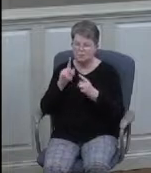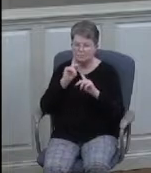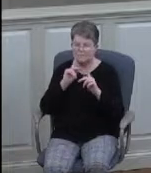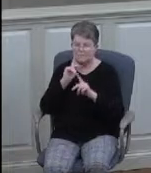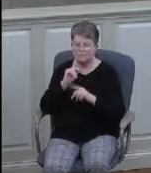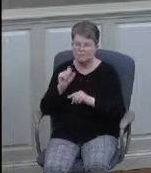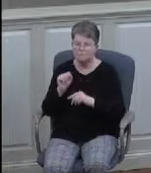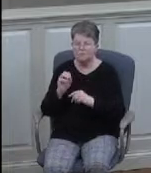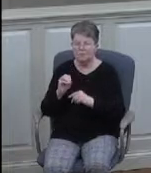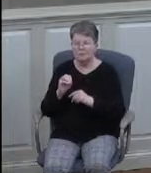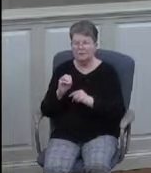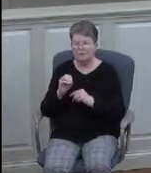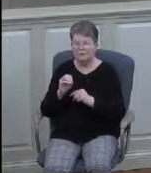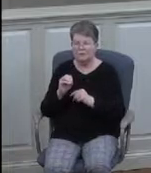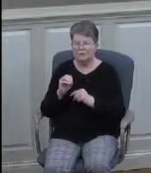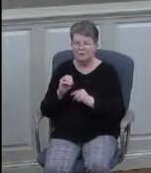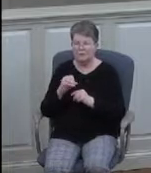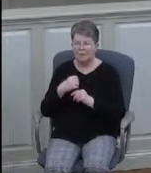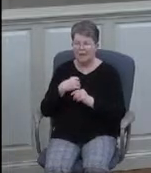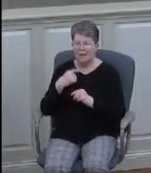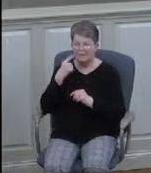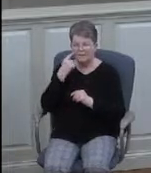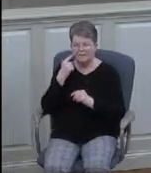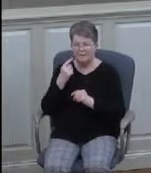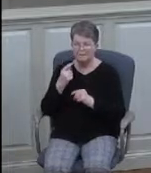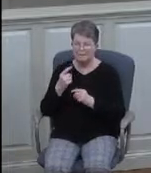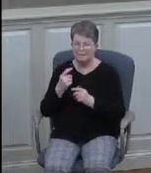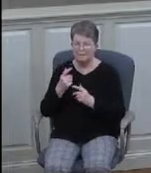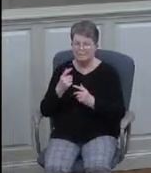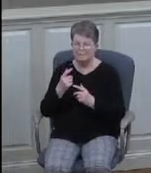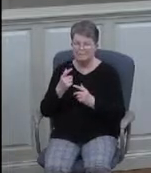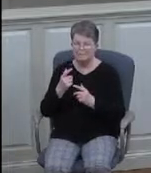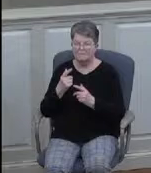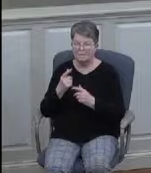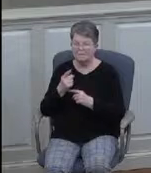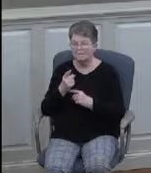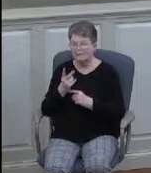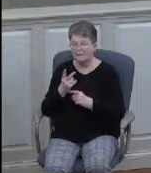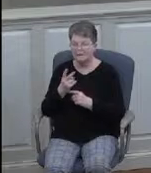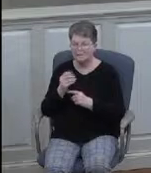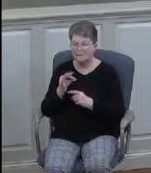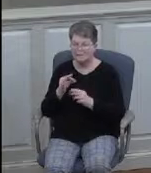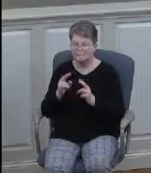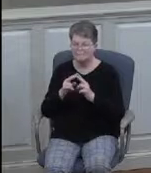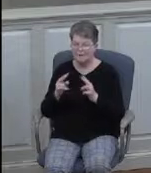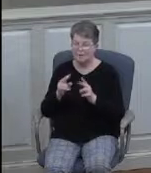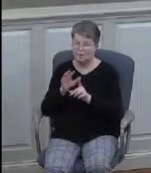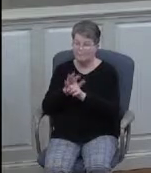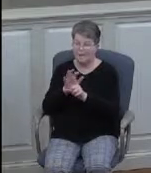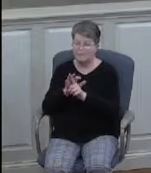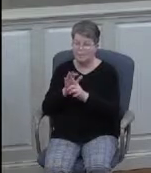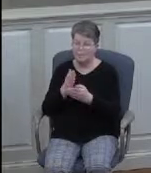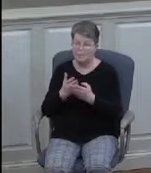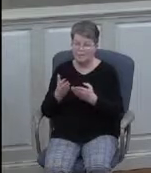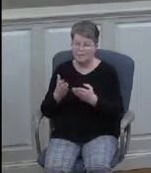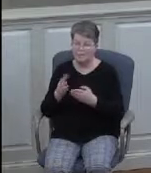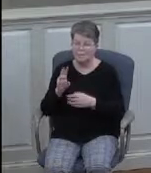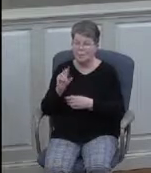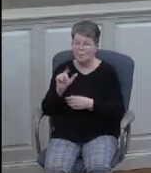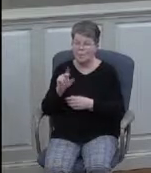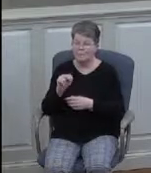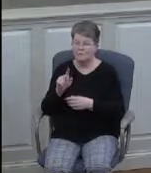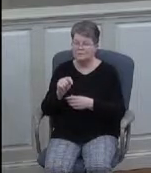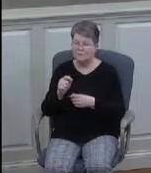think, I just think there are a couple of very popular things. The Walnut